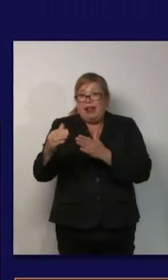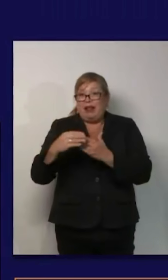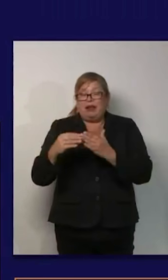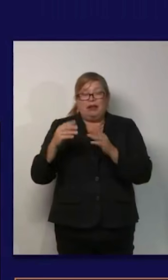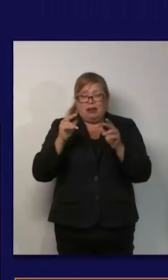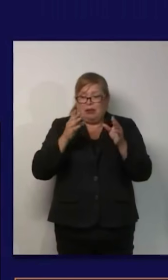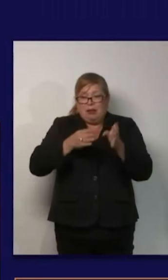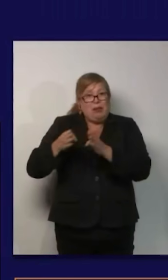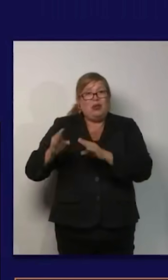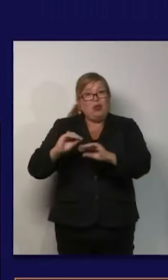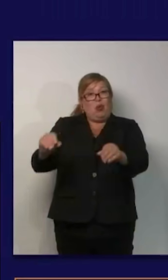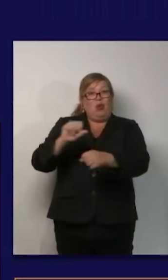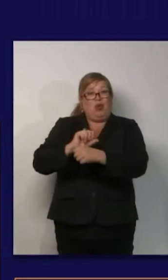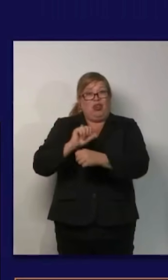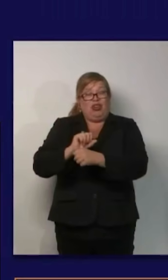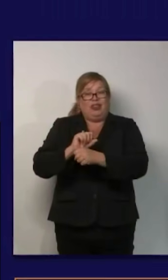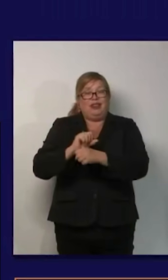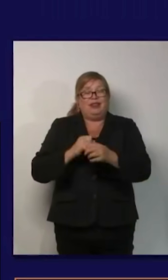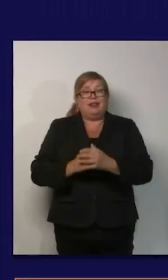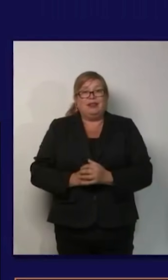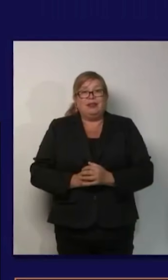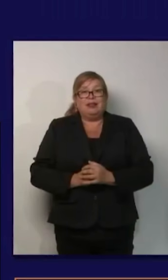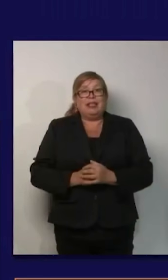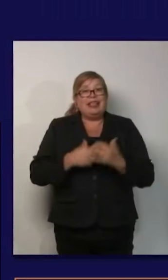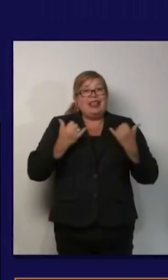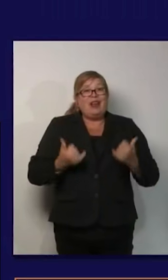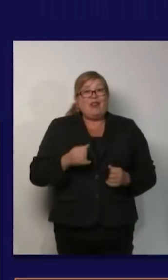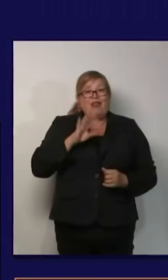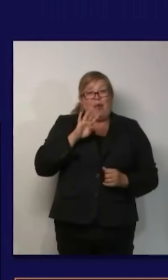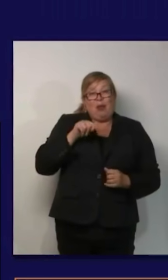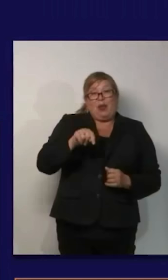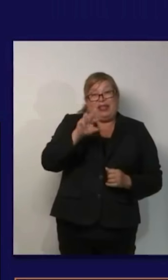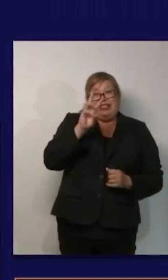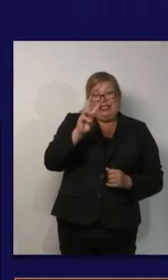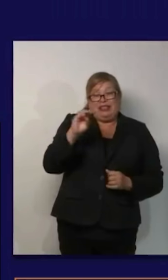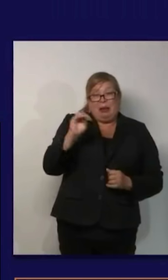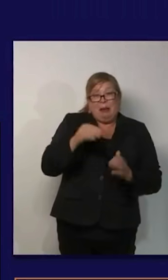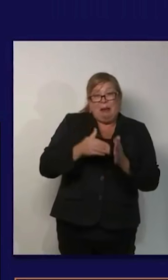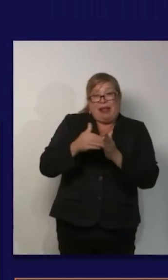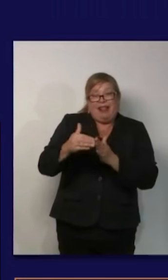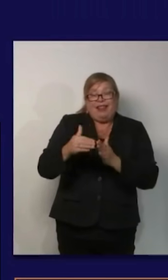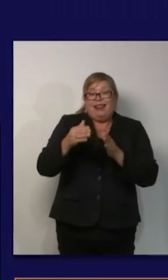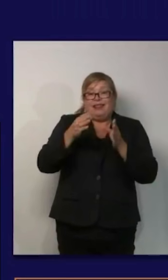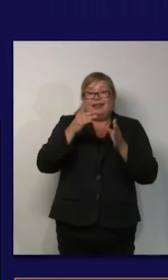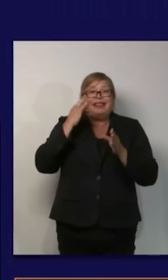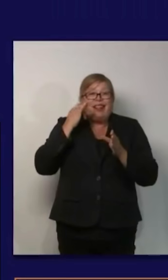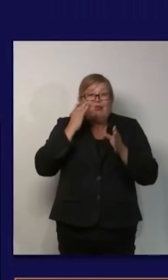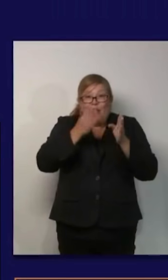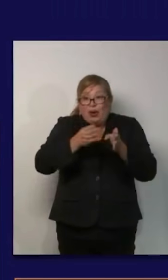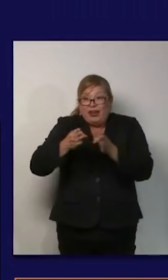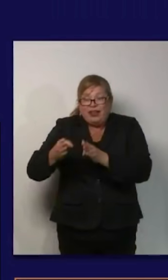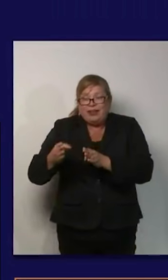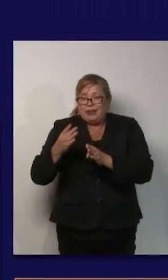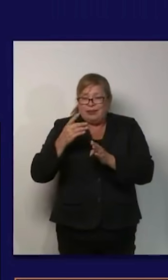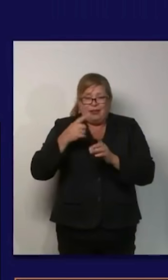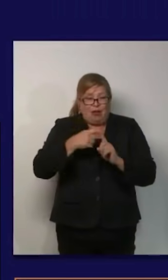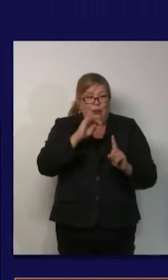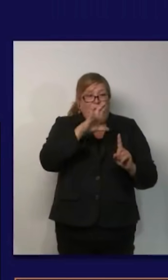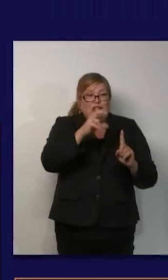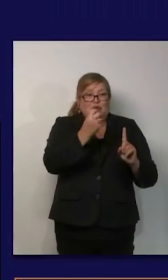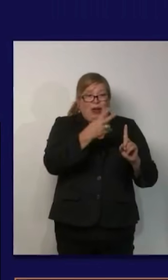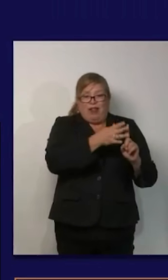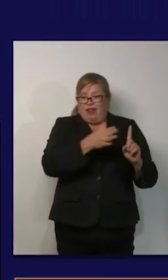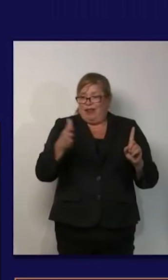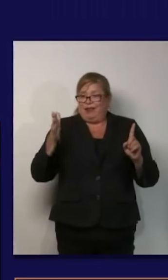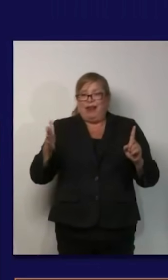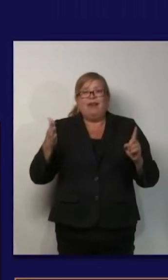work. I'll go back to what I just said. 4.6 million Californians just since March